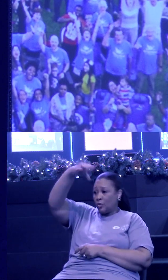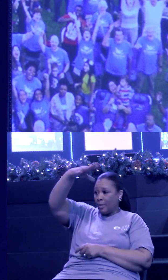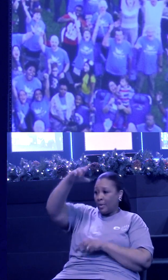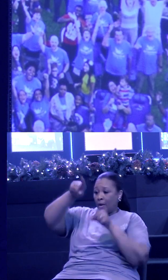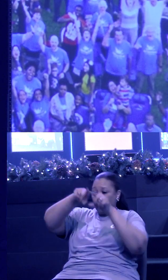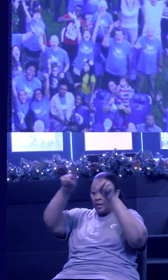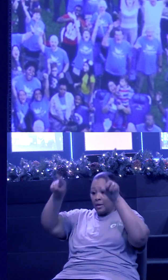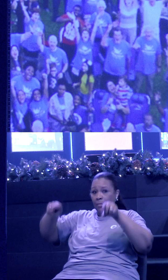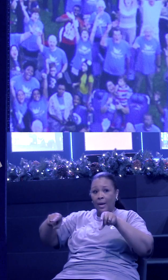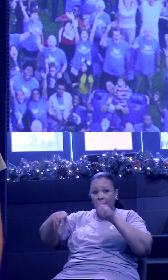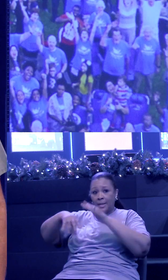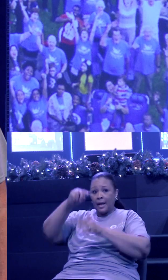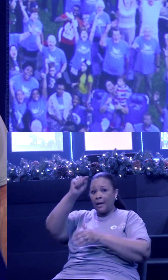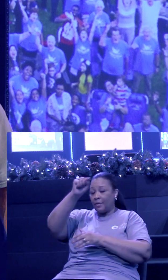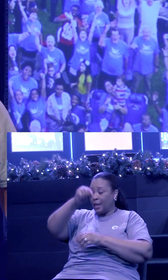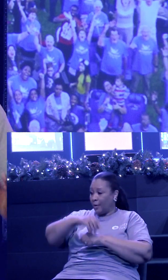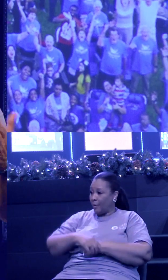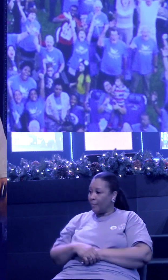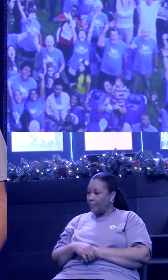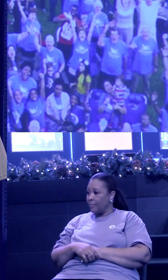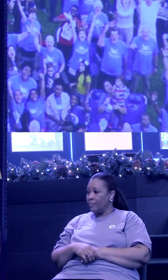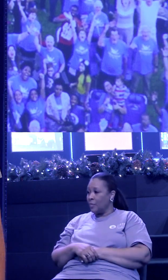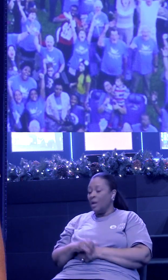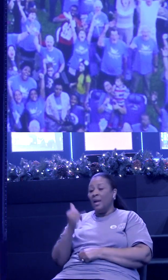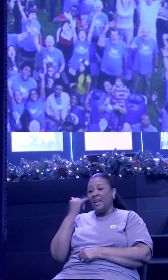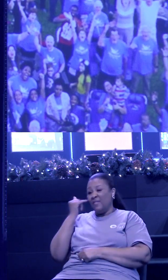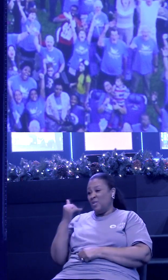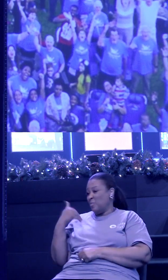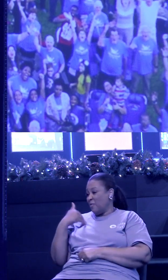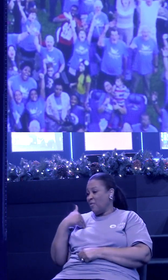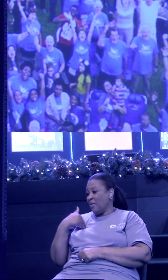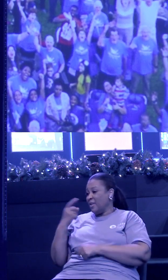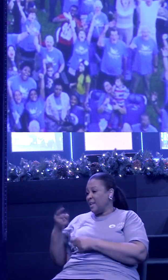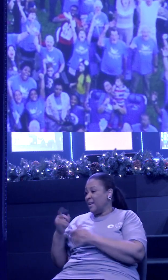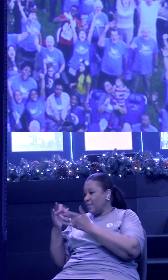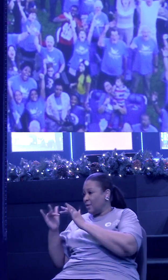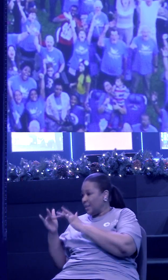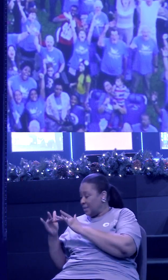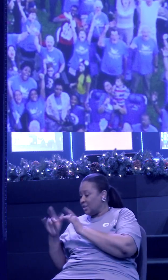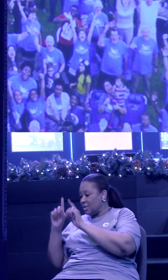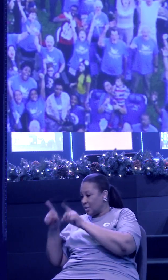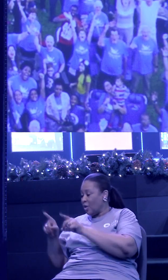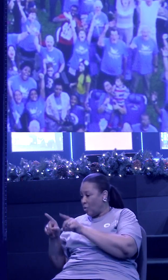any one of the lobbies in the giving boxes. Or if you prefer to give online, simply go to